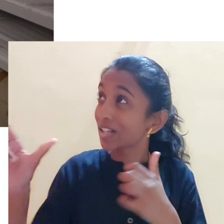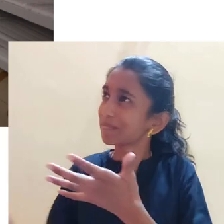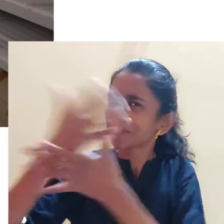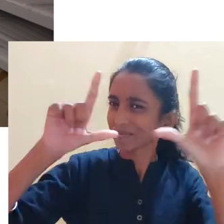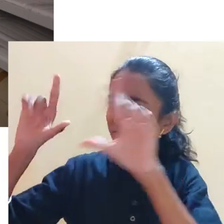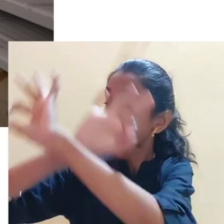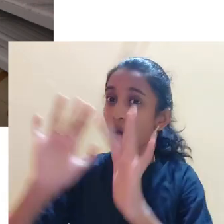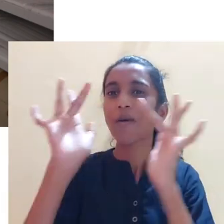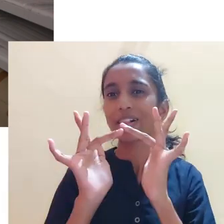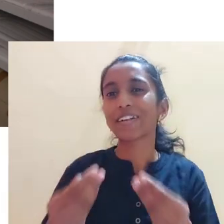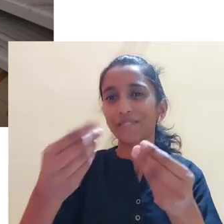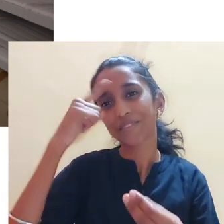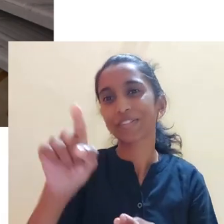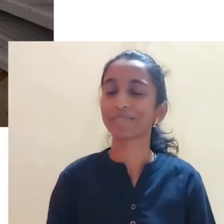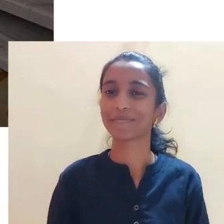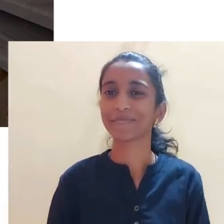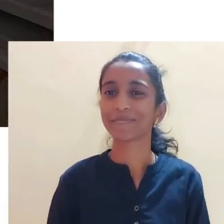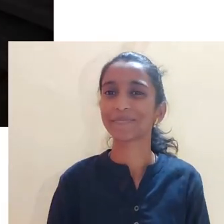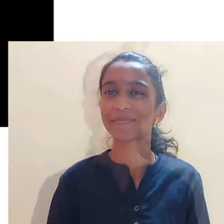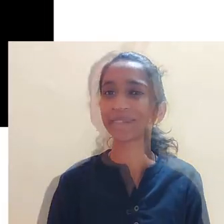make our entire collection digital for you.